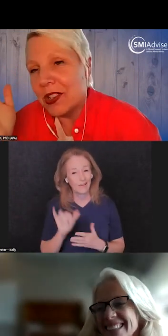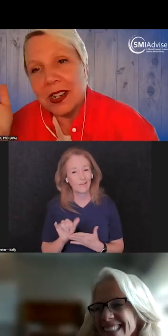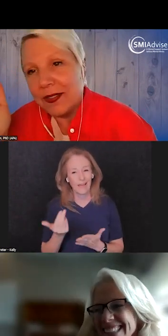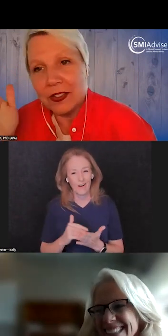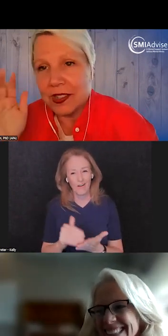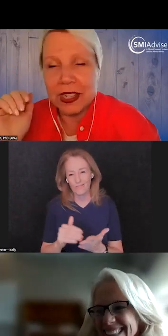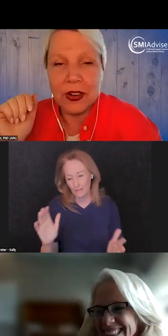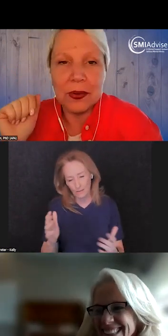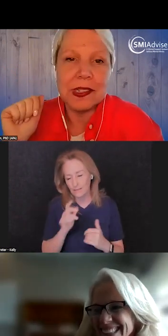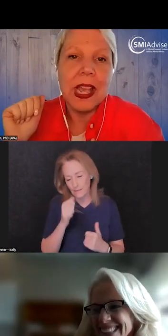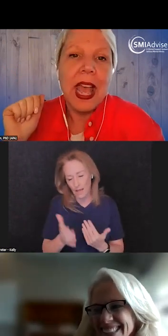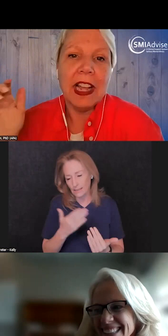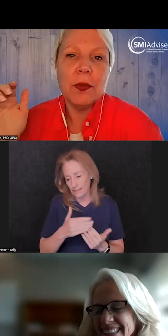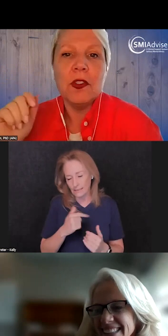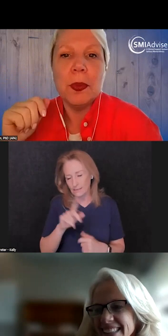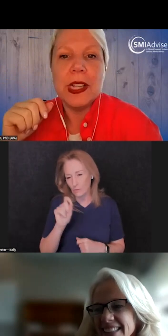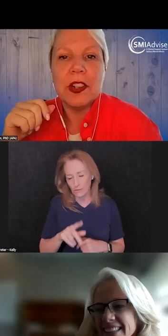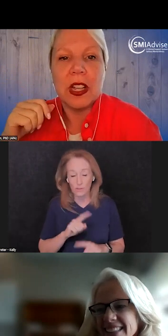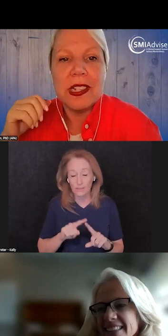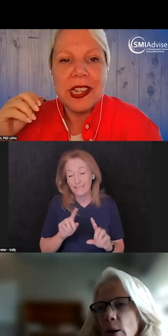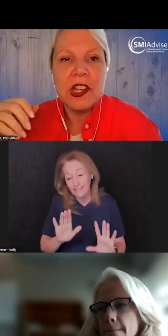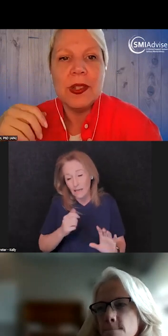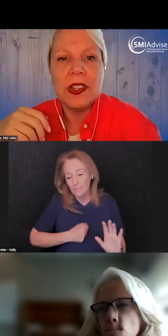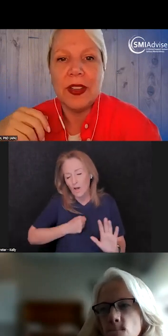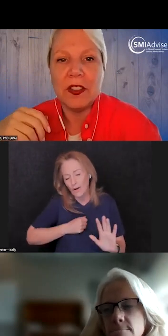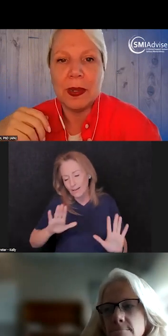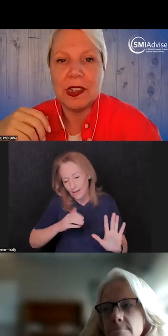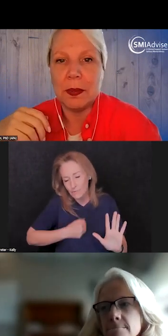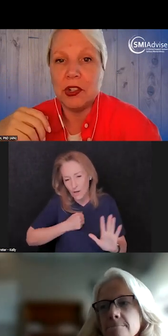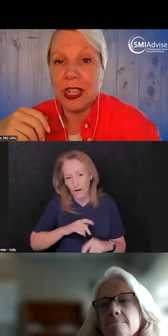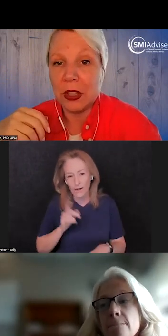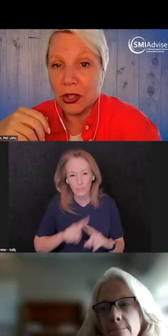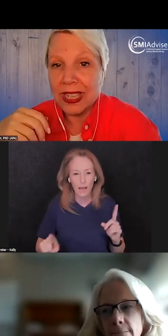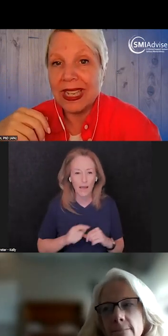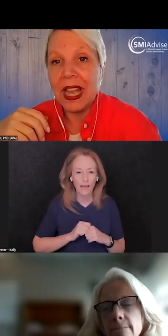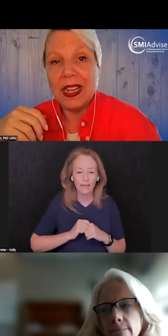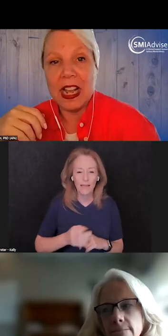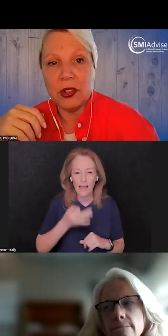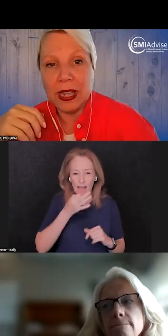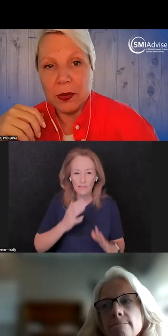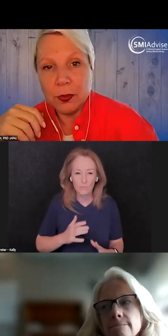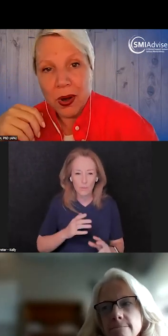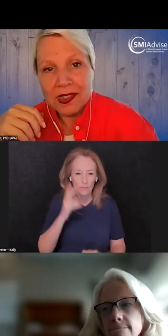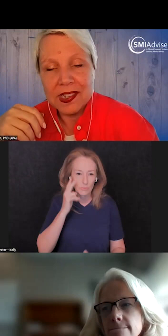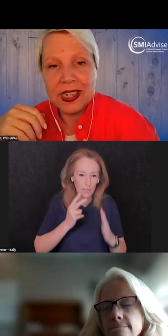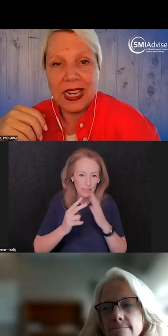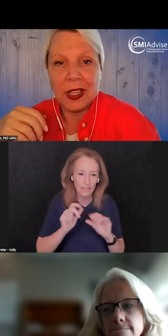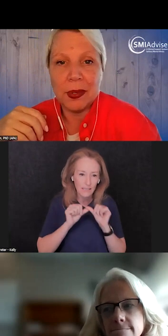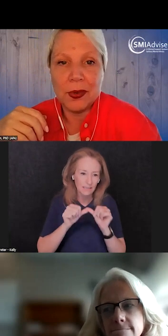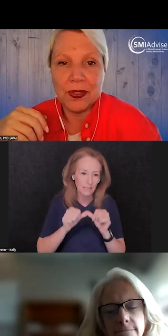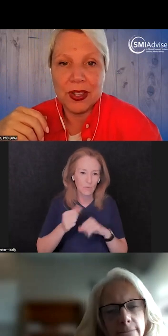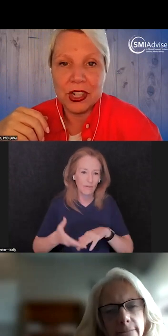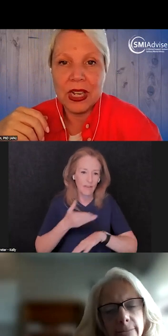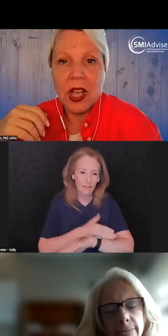sorry, David tries to give hard ones. Experts predict continuous advancements in machine learning, natural language processing,